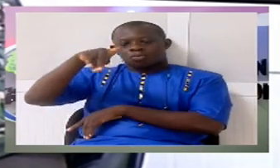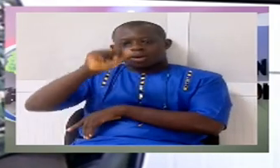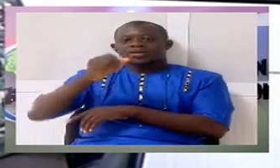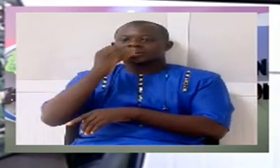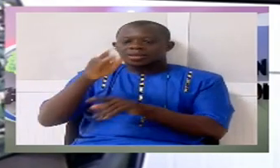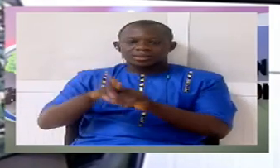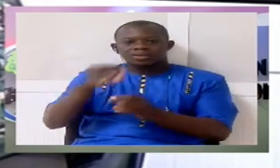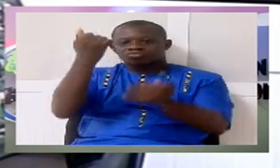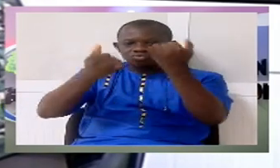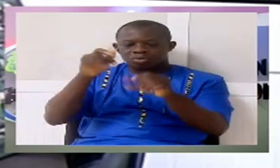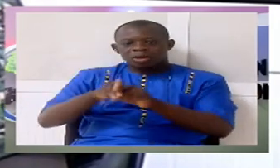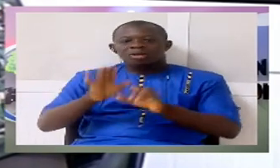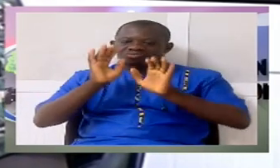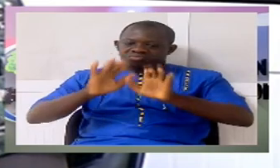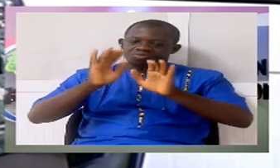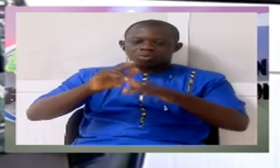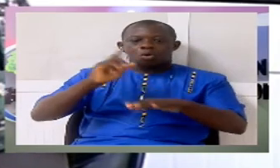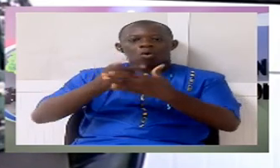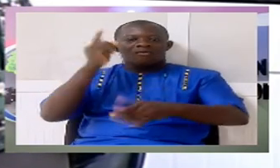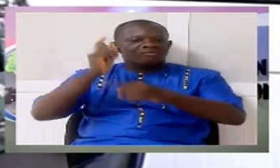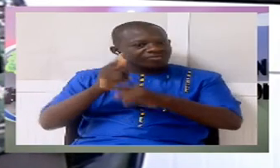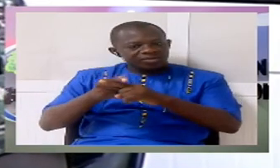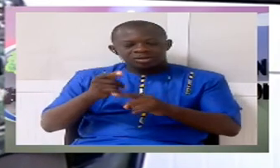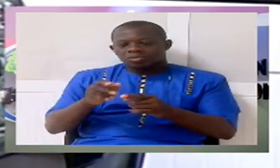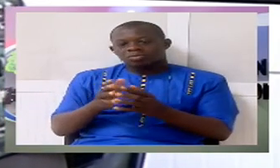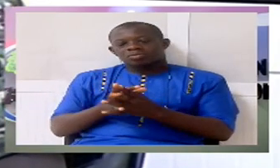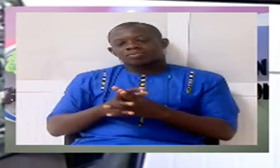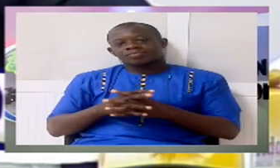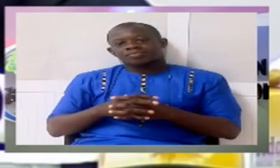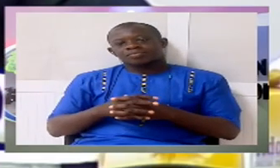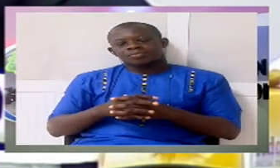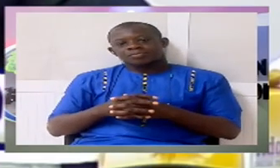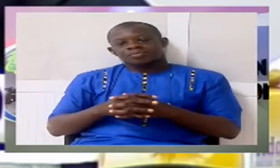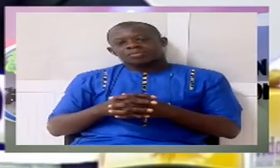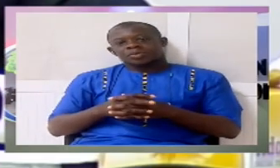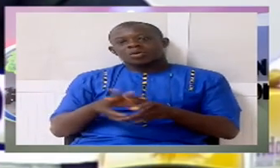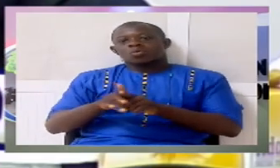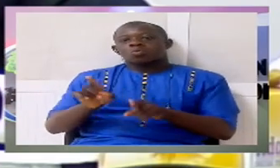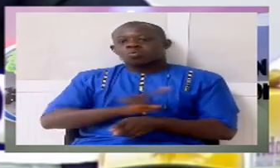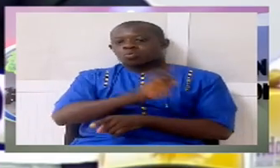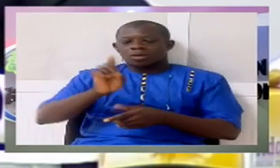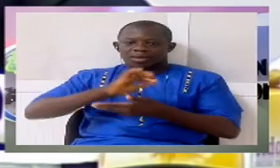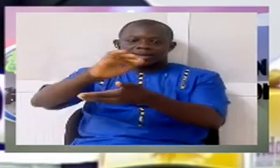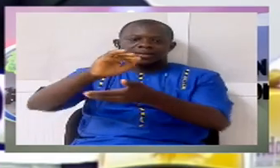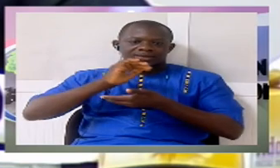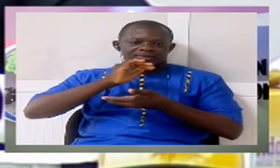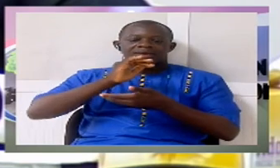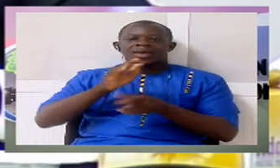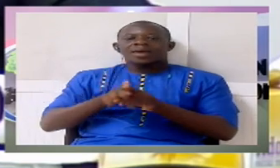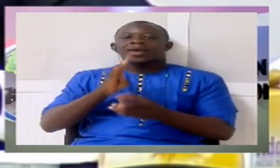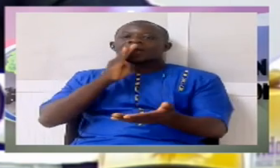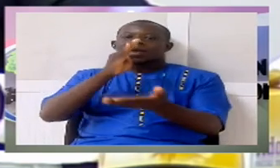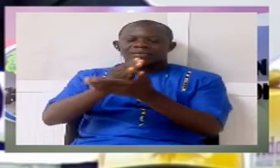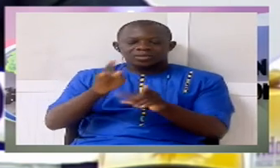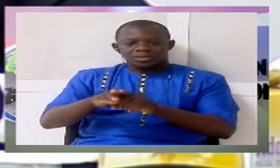Sometimes we hear Umpa telling him to slow down the convoy or to move out. We have received evidence that the